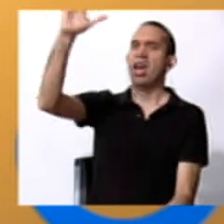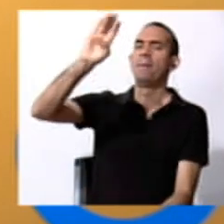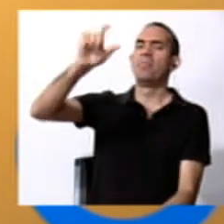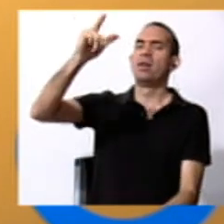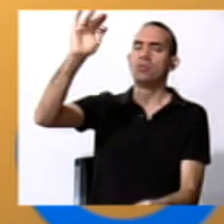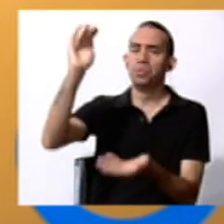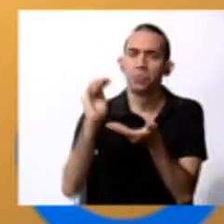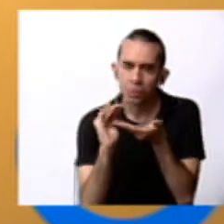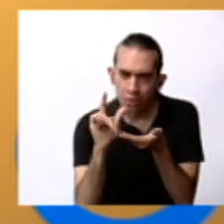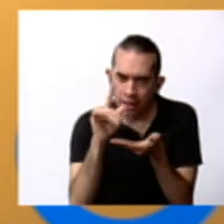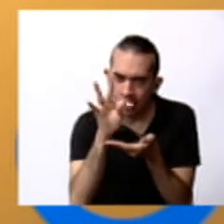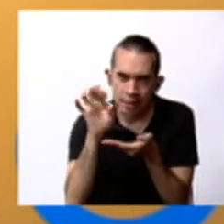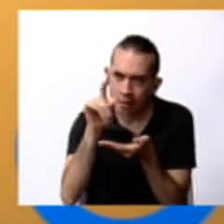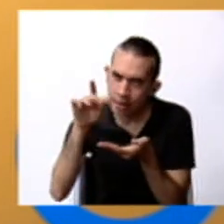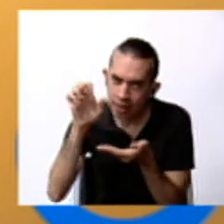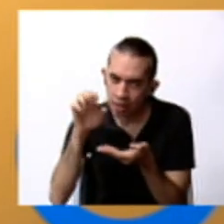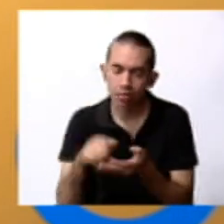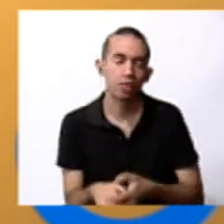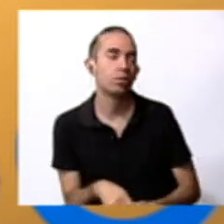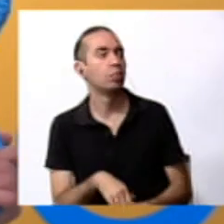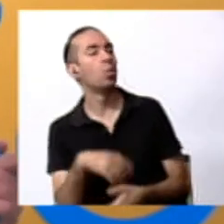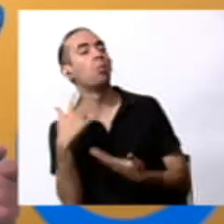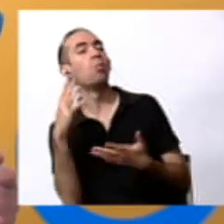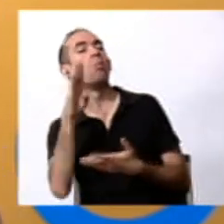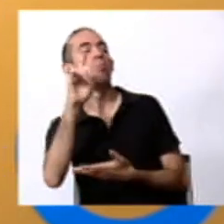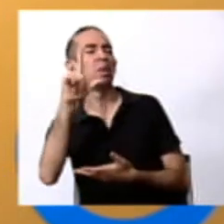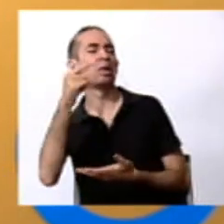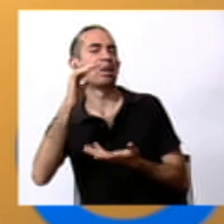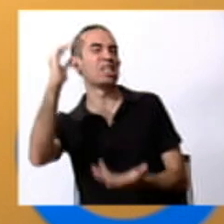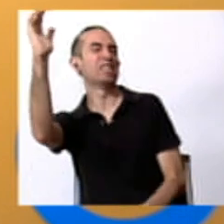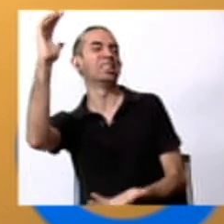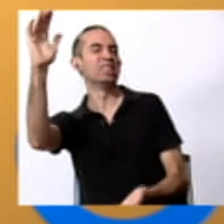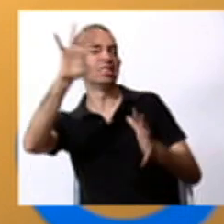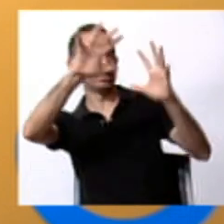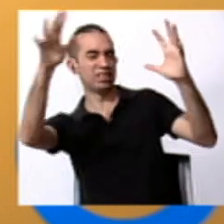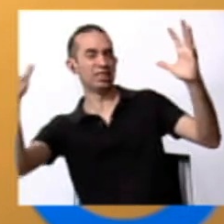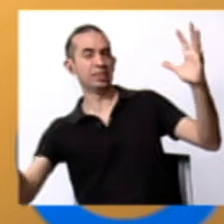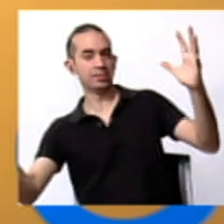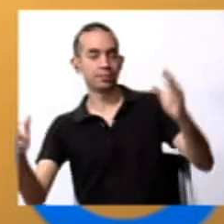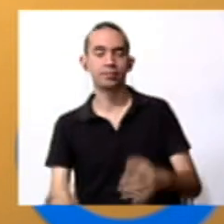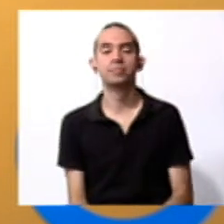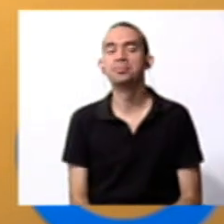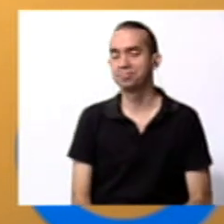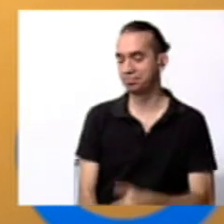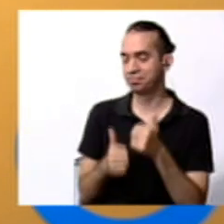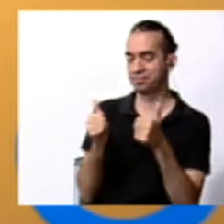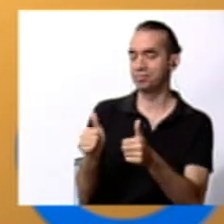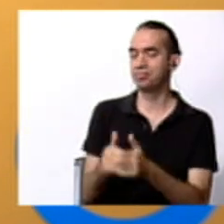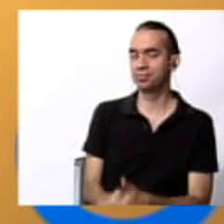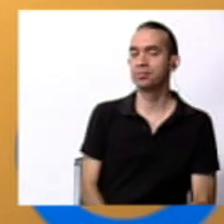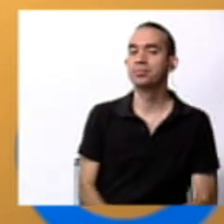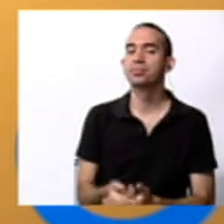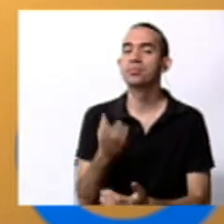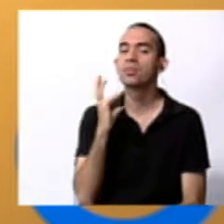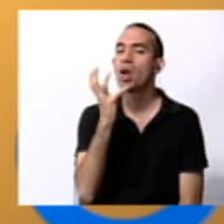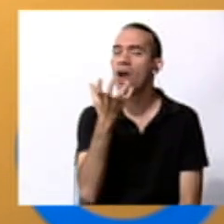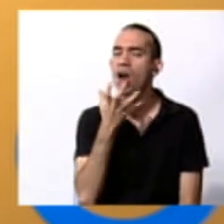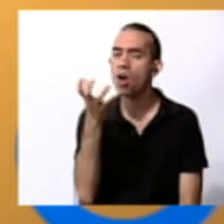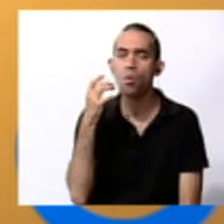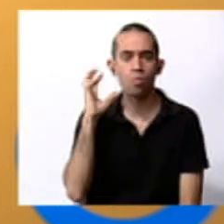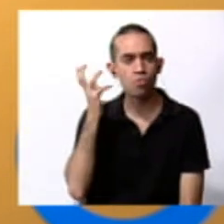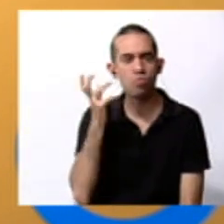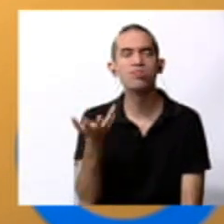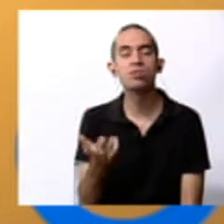or little? It was big. Very good. What sound does the